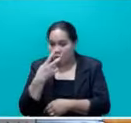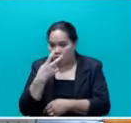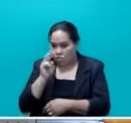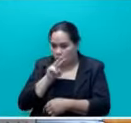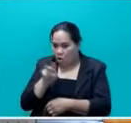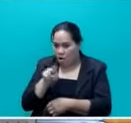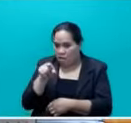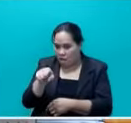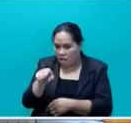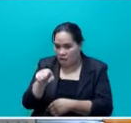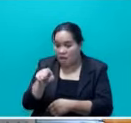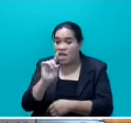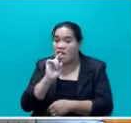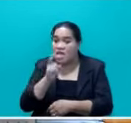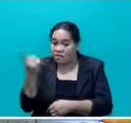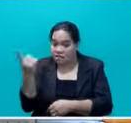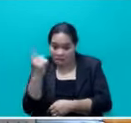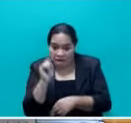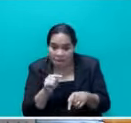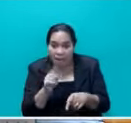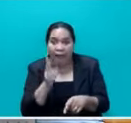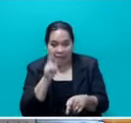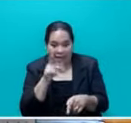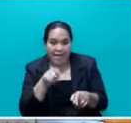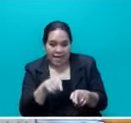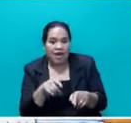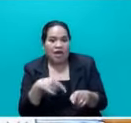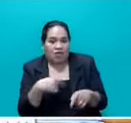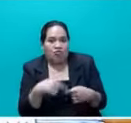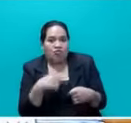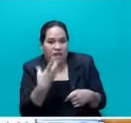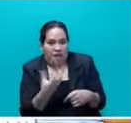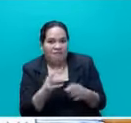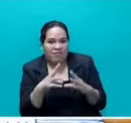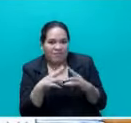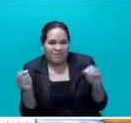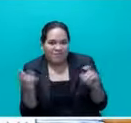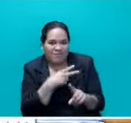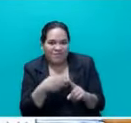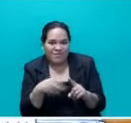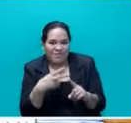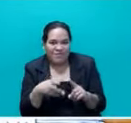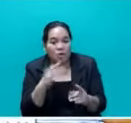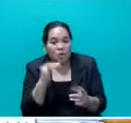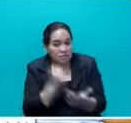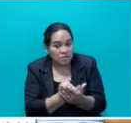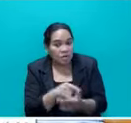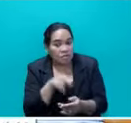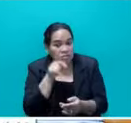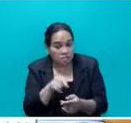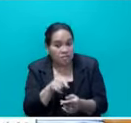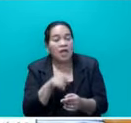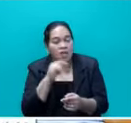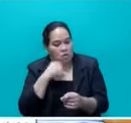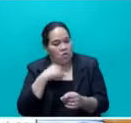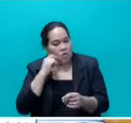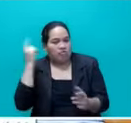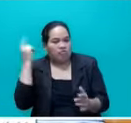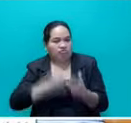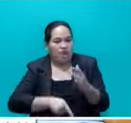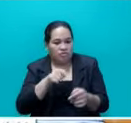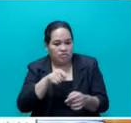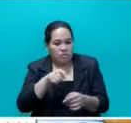offense, then again, he or she will get charged in Fiji for that offense. And he or she will then serve a